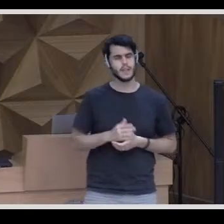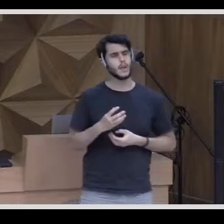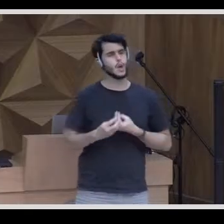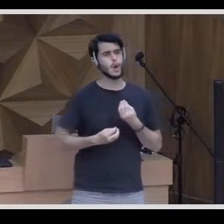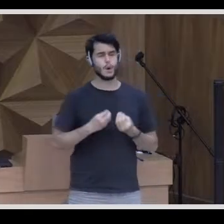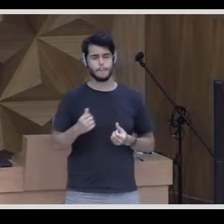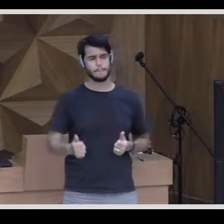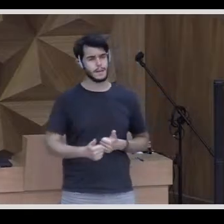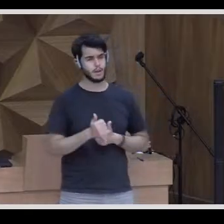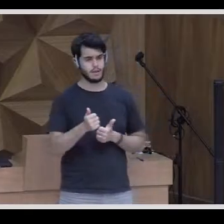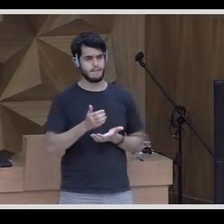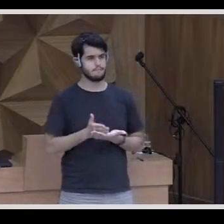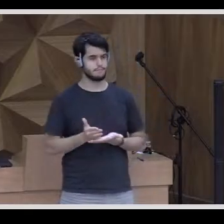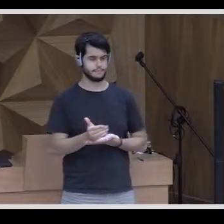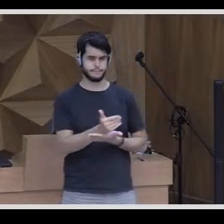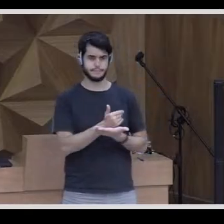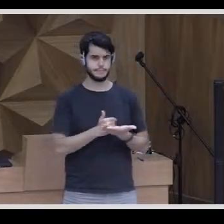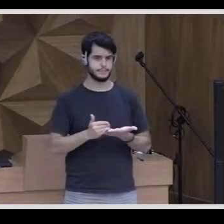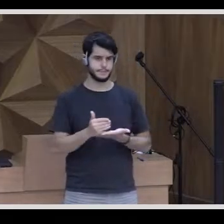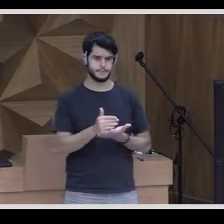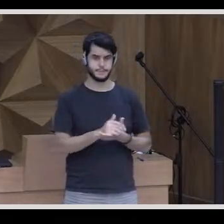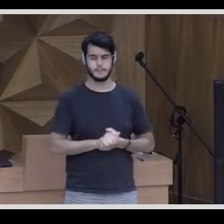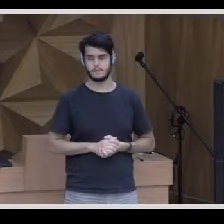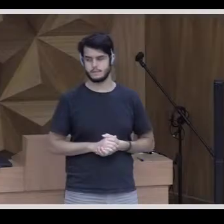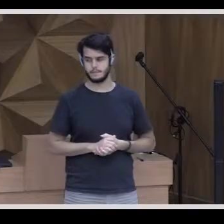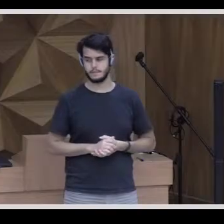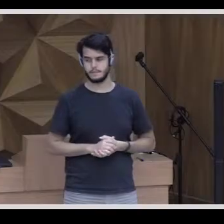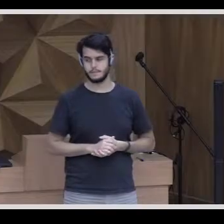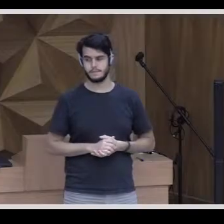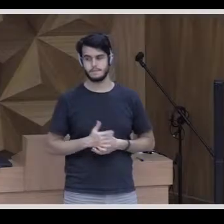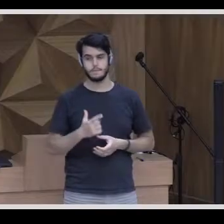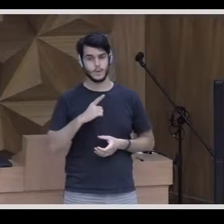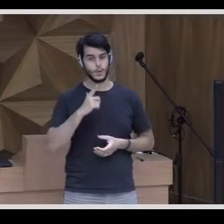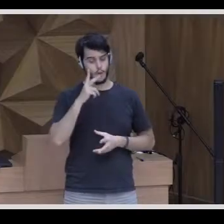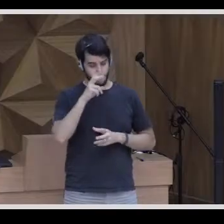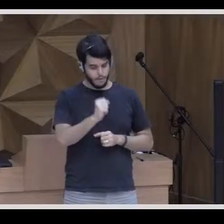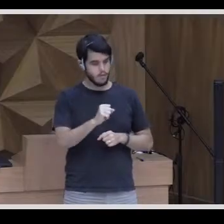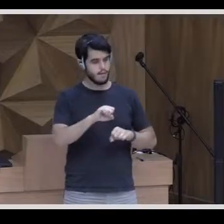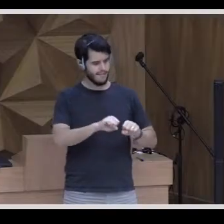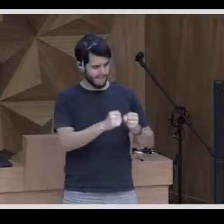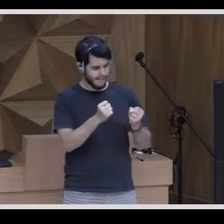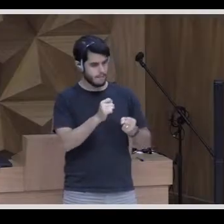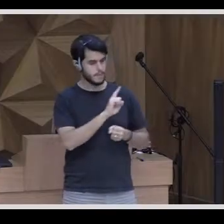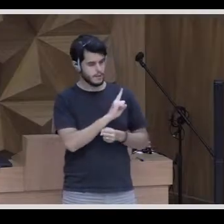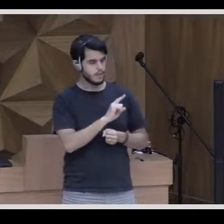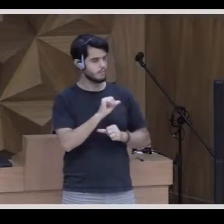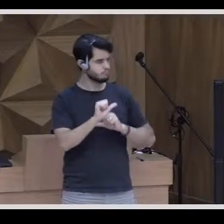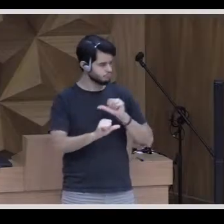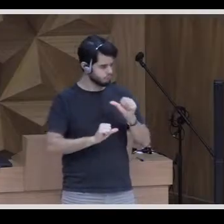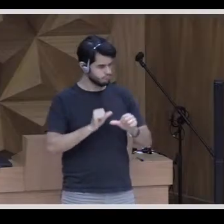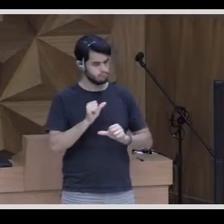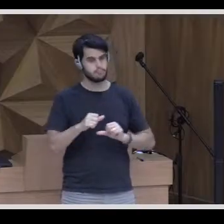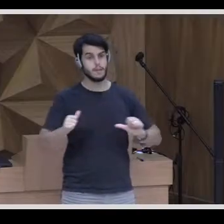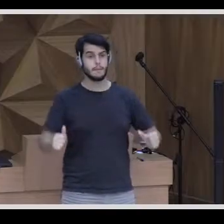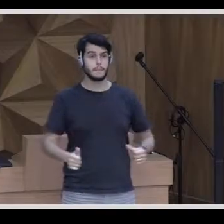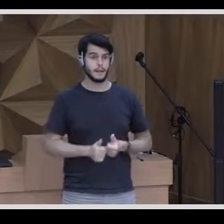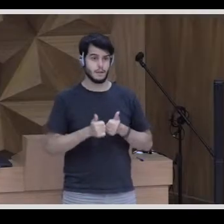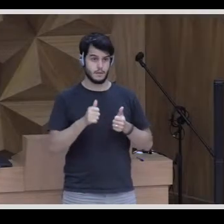that will be useful for us, but of course, finding out from the forestry workers what will be interesting to